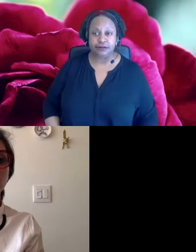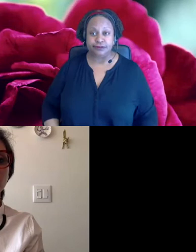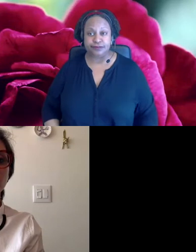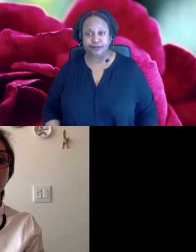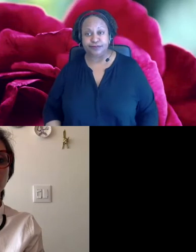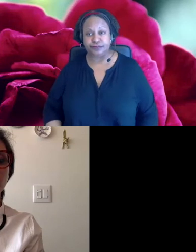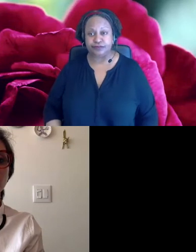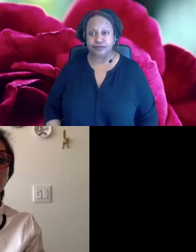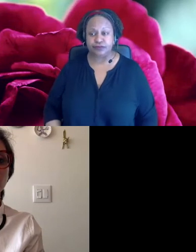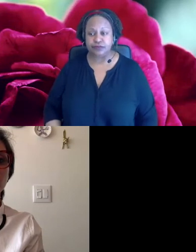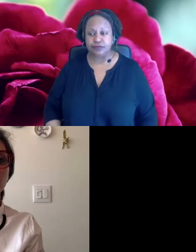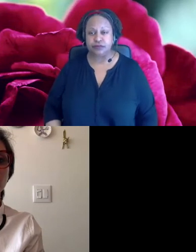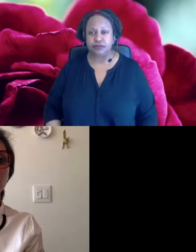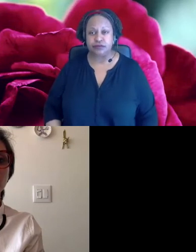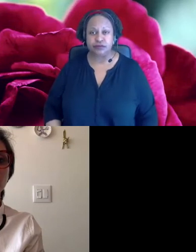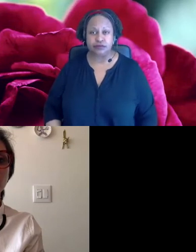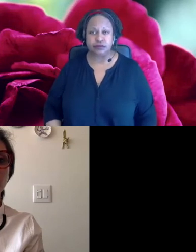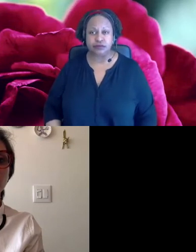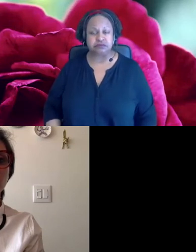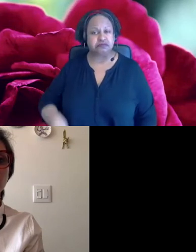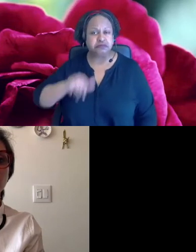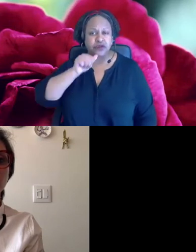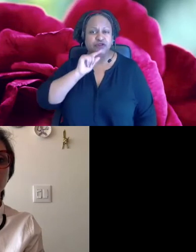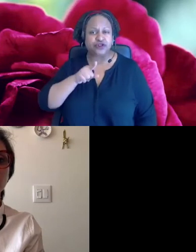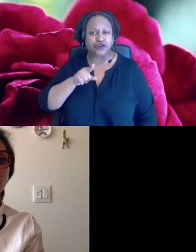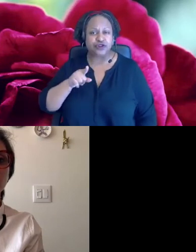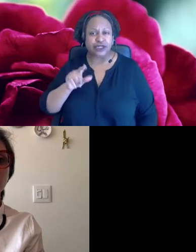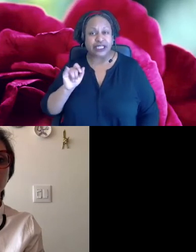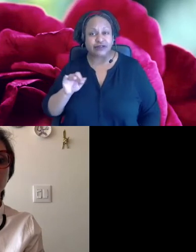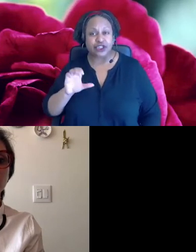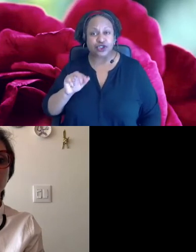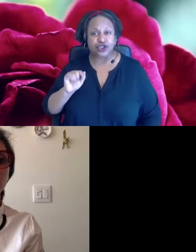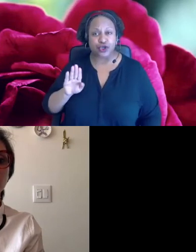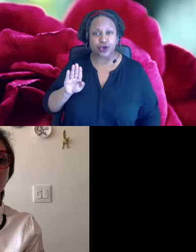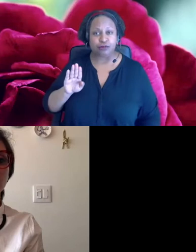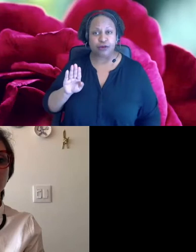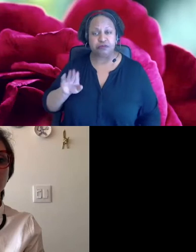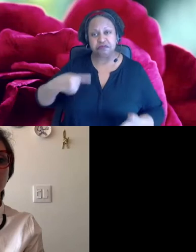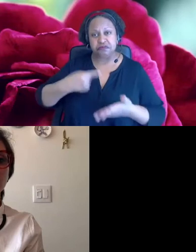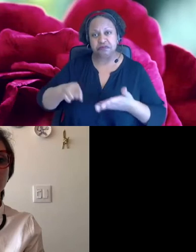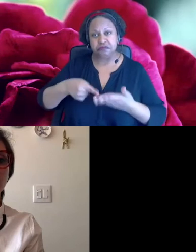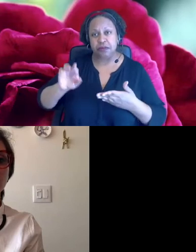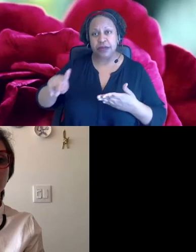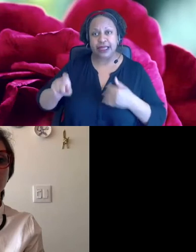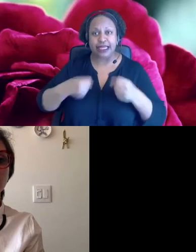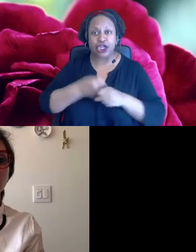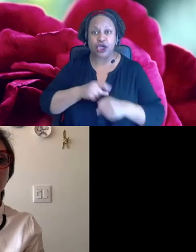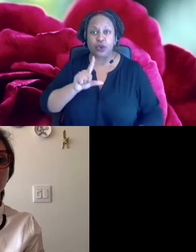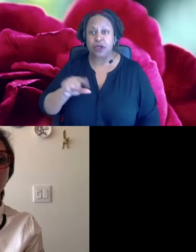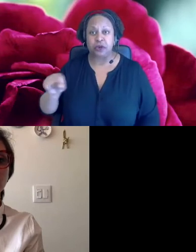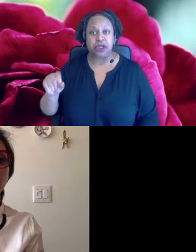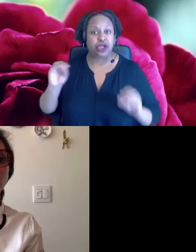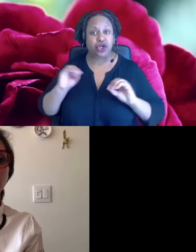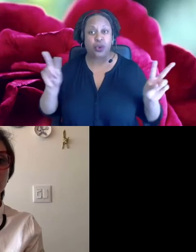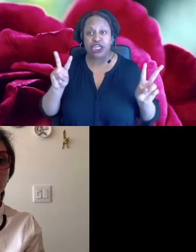not sure what the deductions are. If the CERB was repaid in 2020, then there's no issue